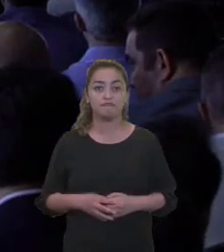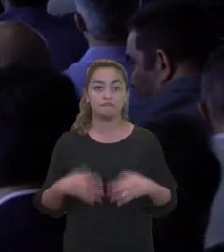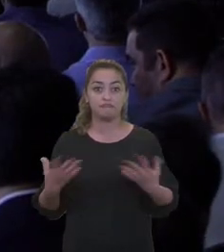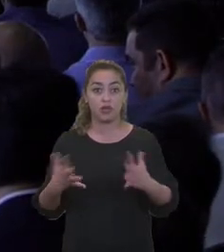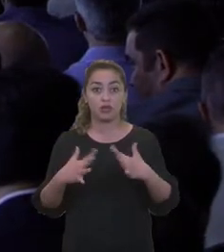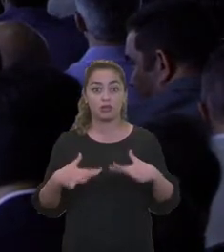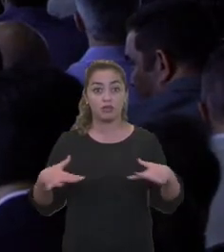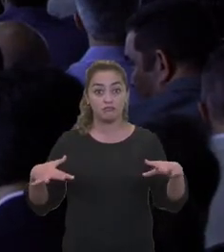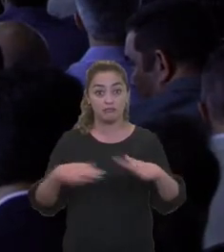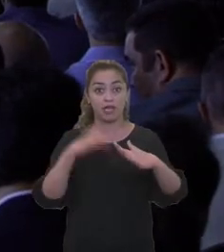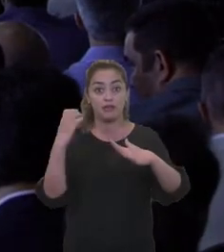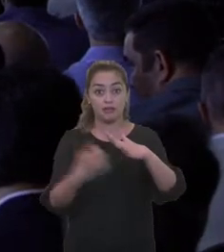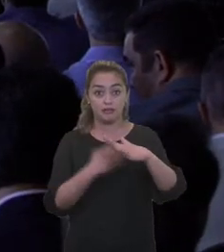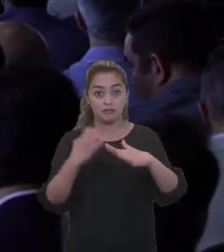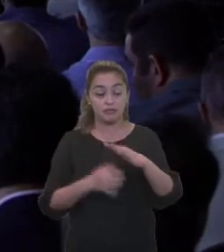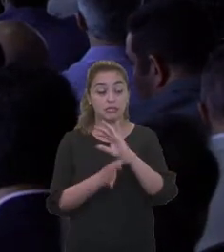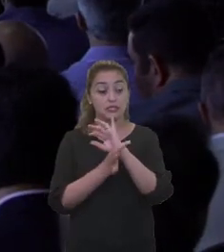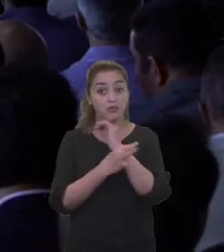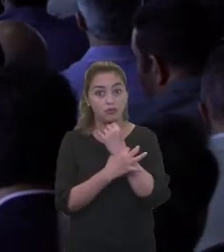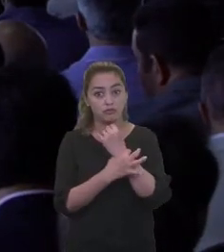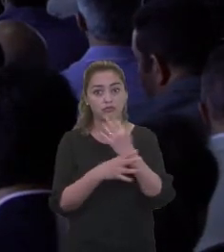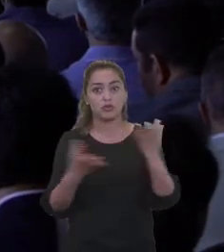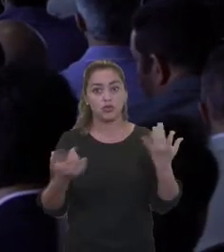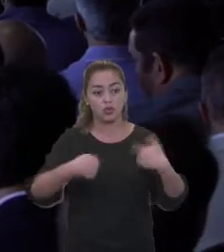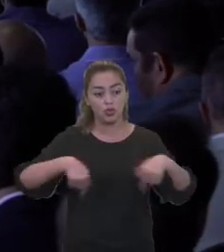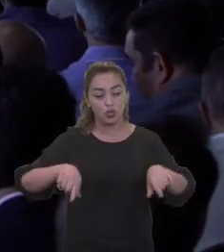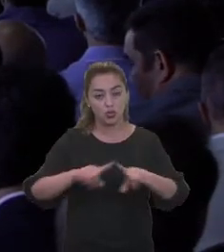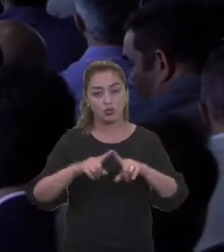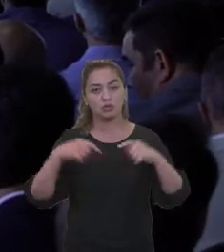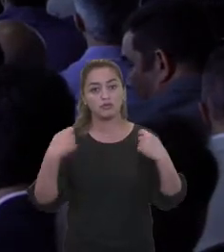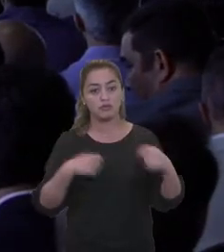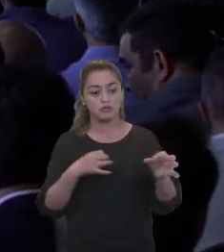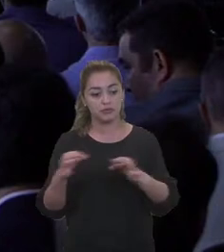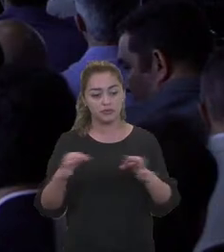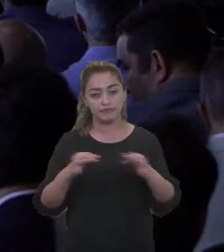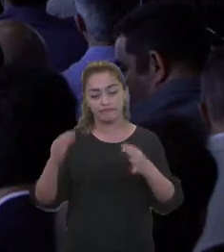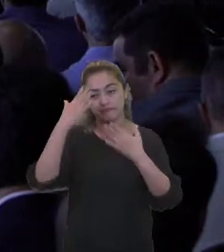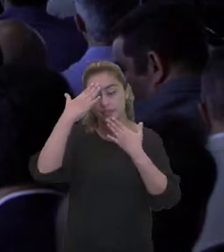spend most of your life at, right? Thanks again, Jason.